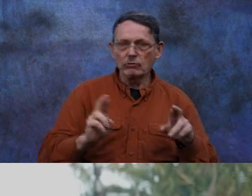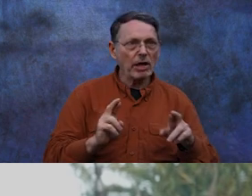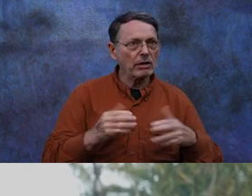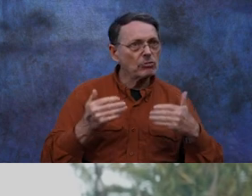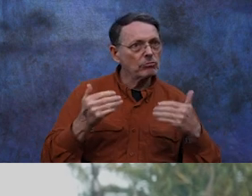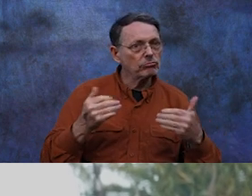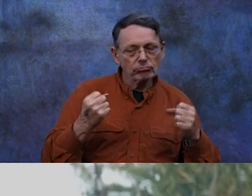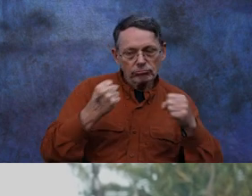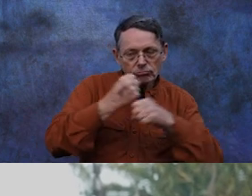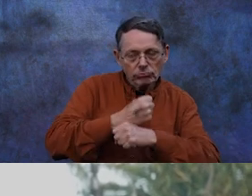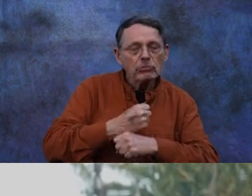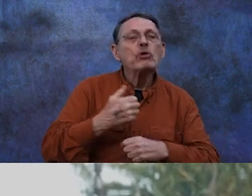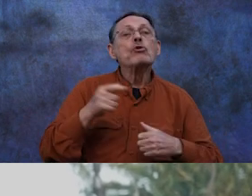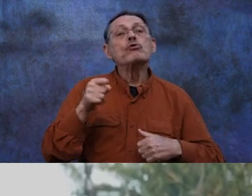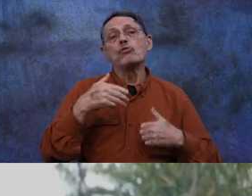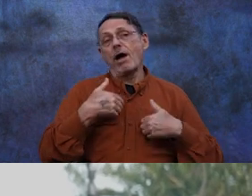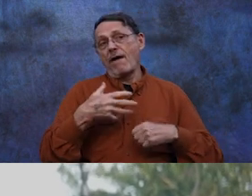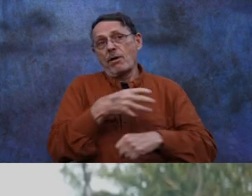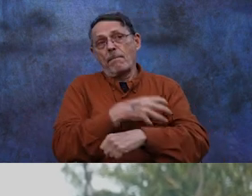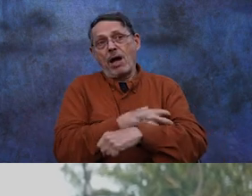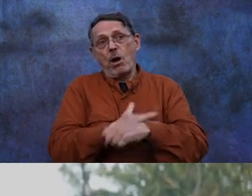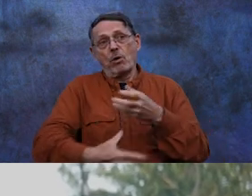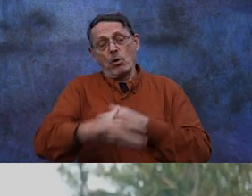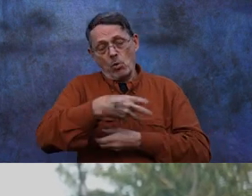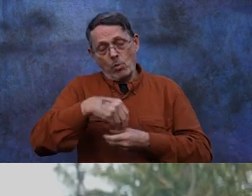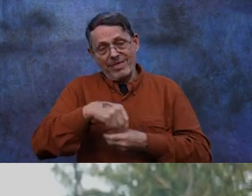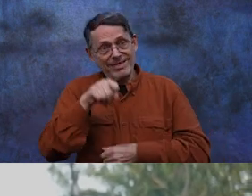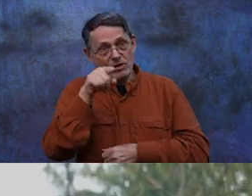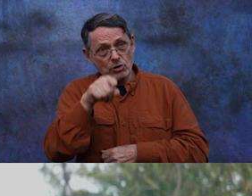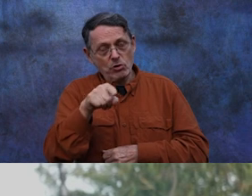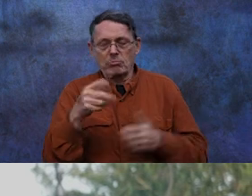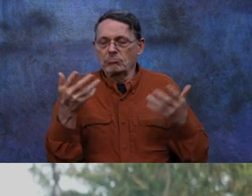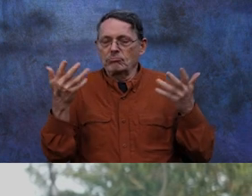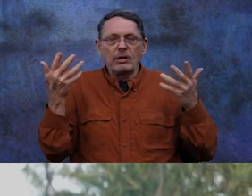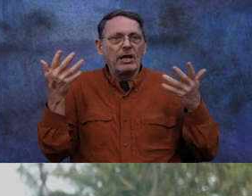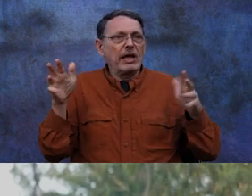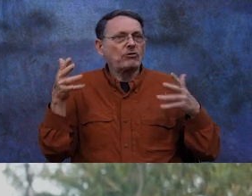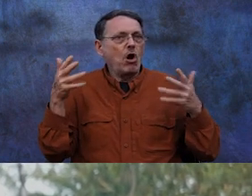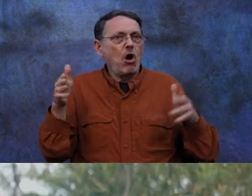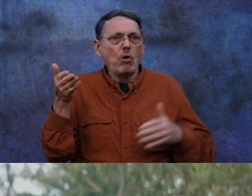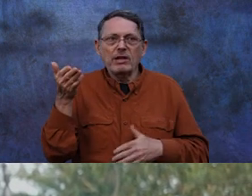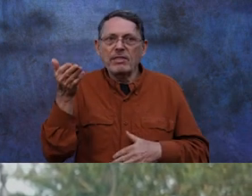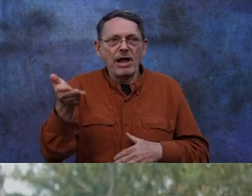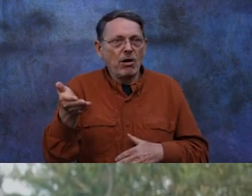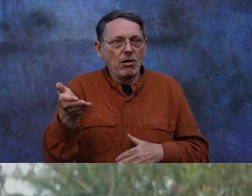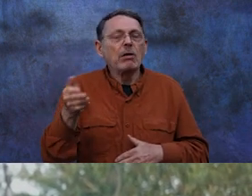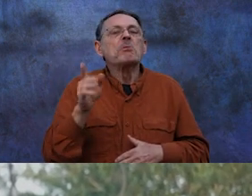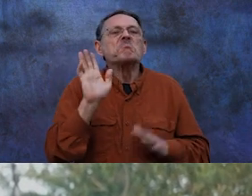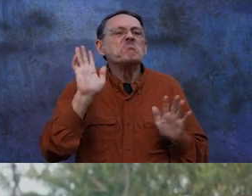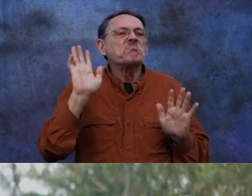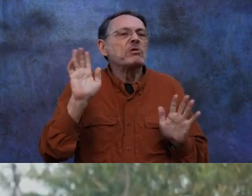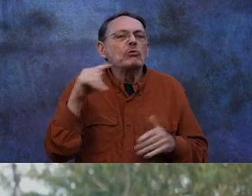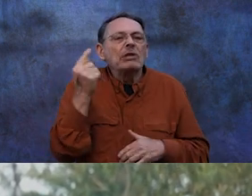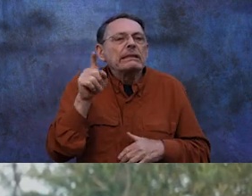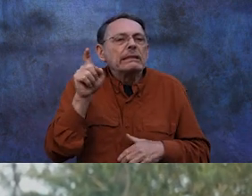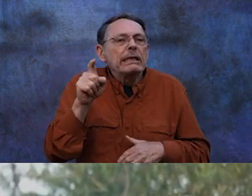You have the power within you. It is already there. You merely need